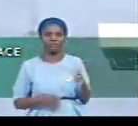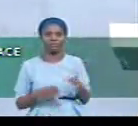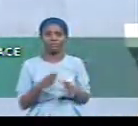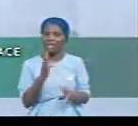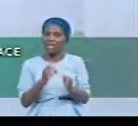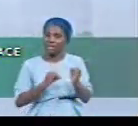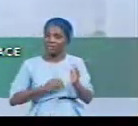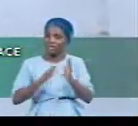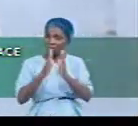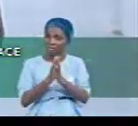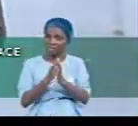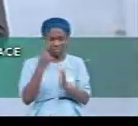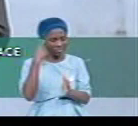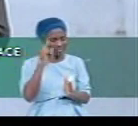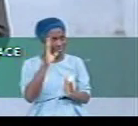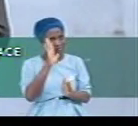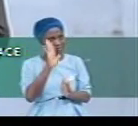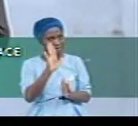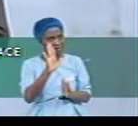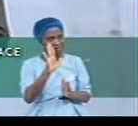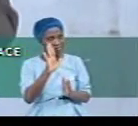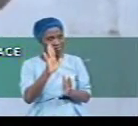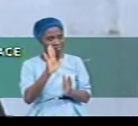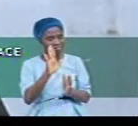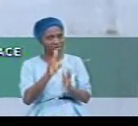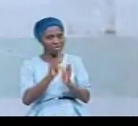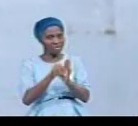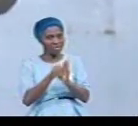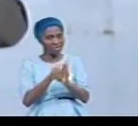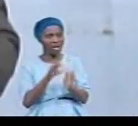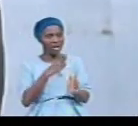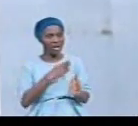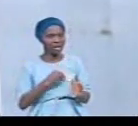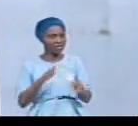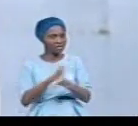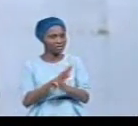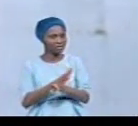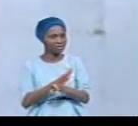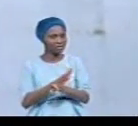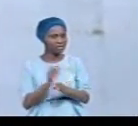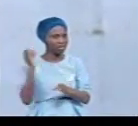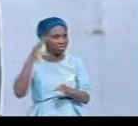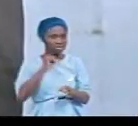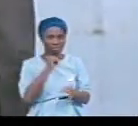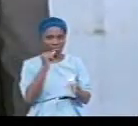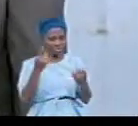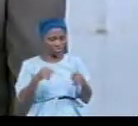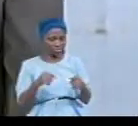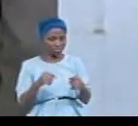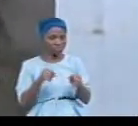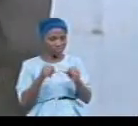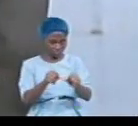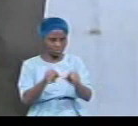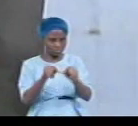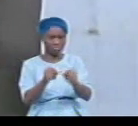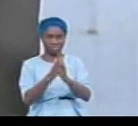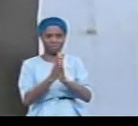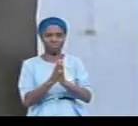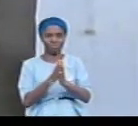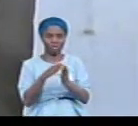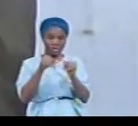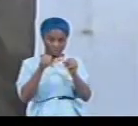5 minutes and sufficient grace has not come, stay there. Why do you go to the